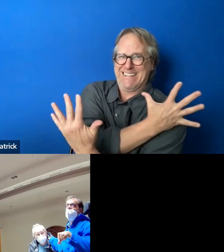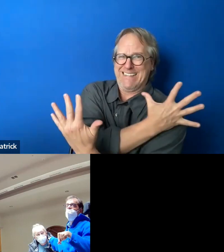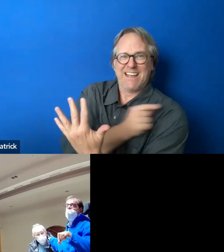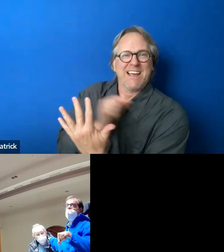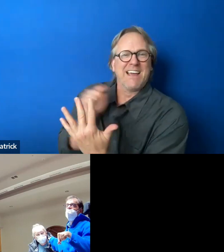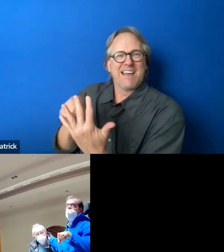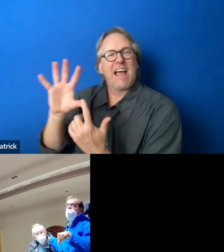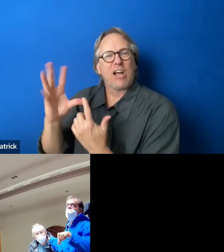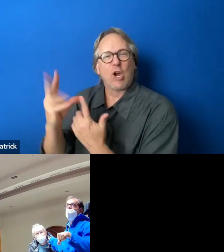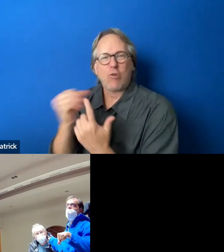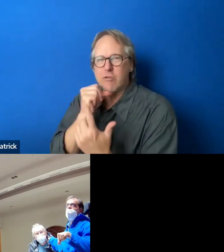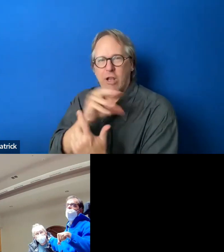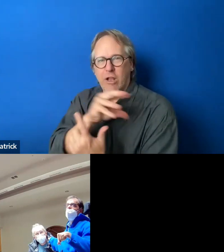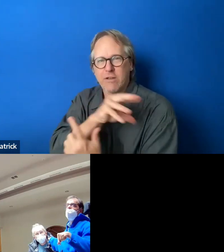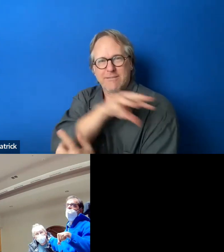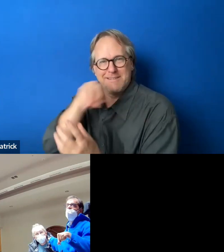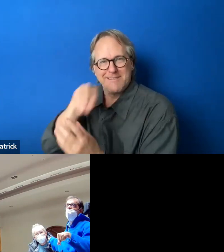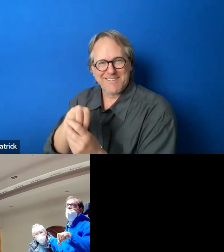autistic.